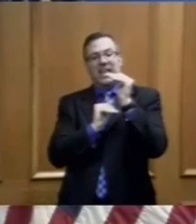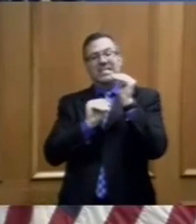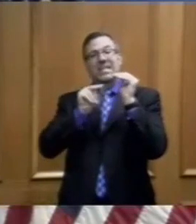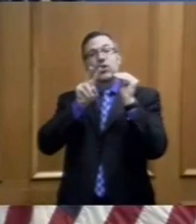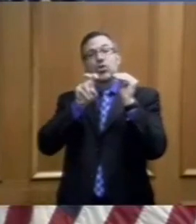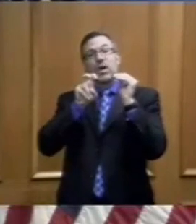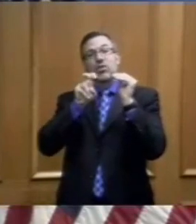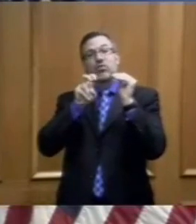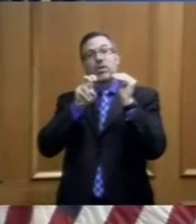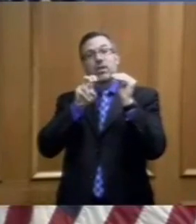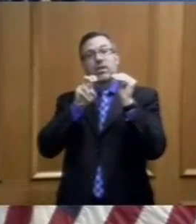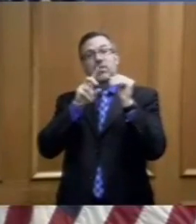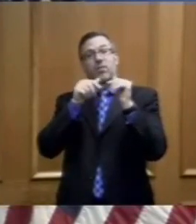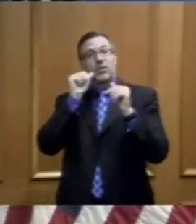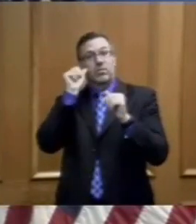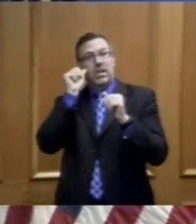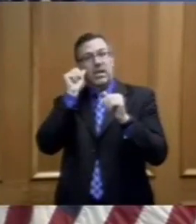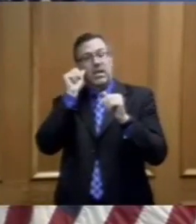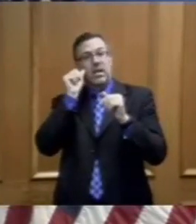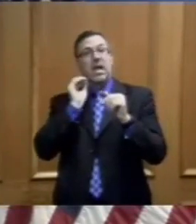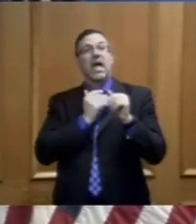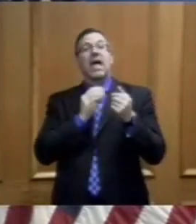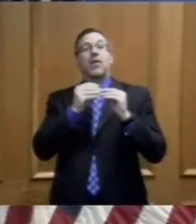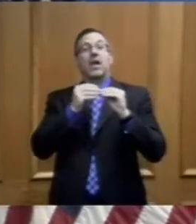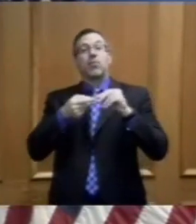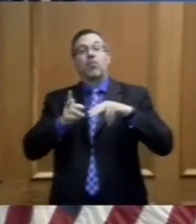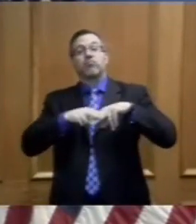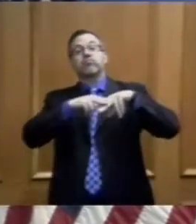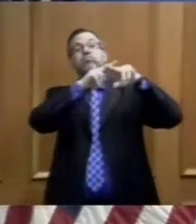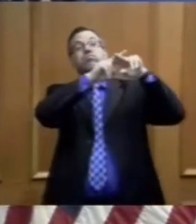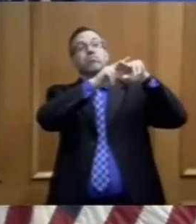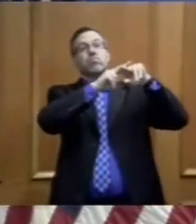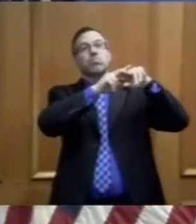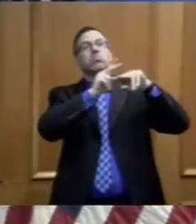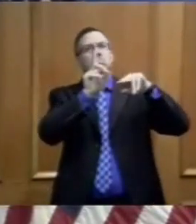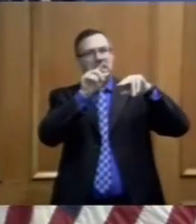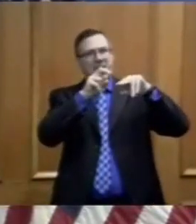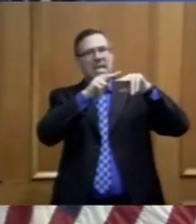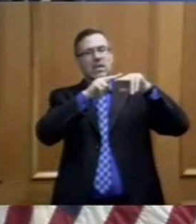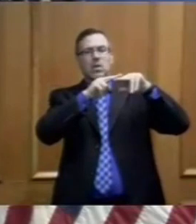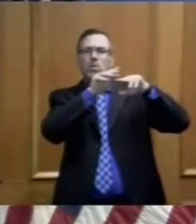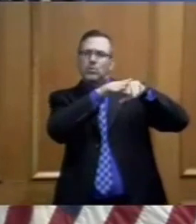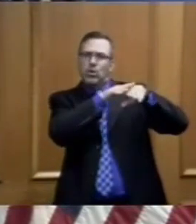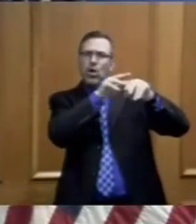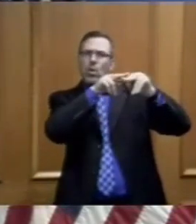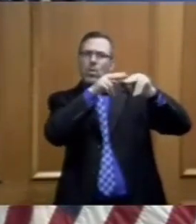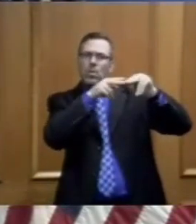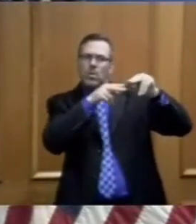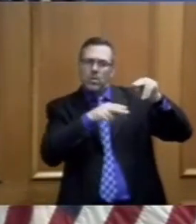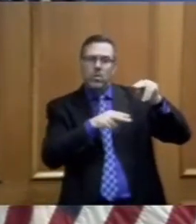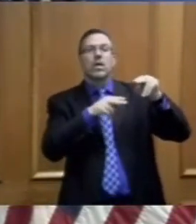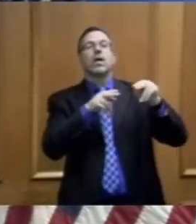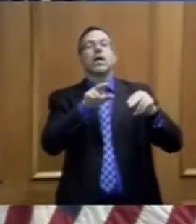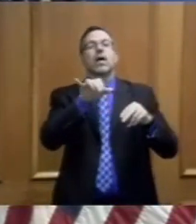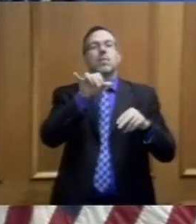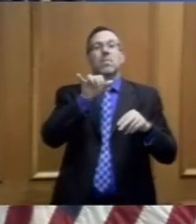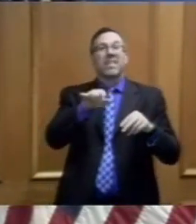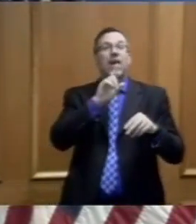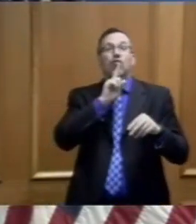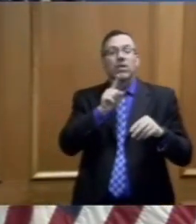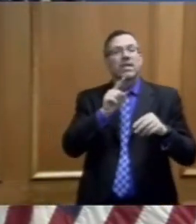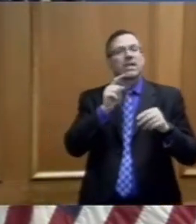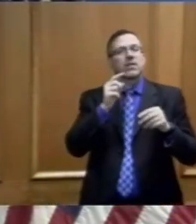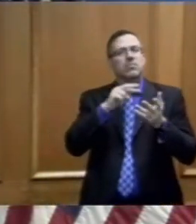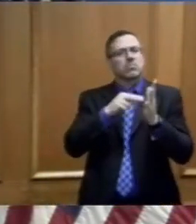That rate of rise did slow, but that is not a trend. That's what we call statistical noise. What that likely